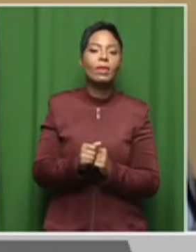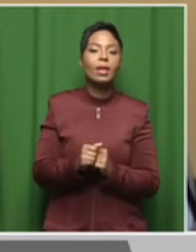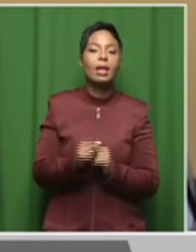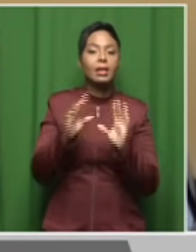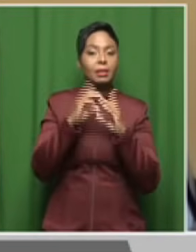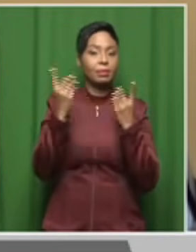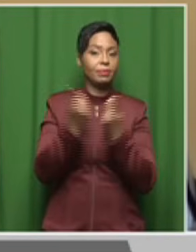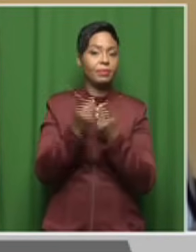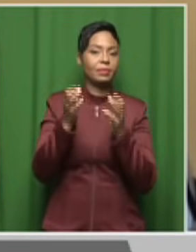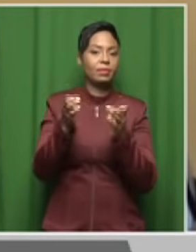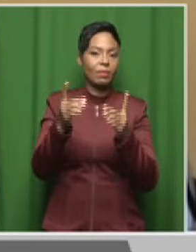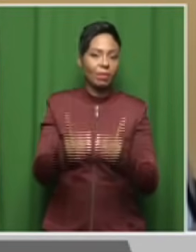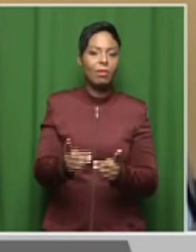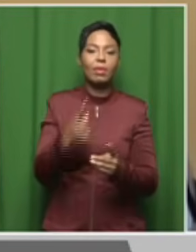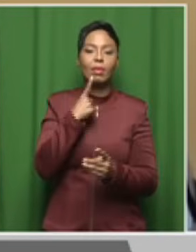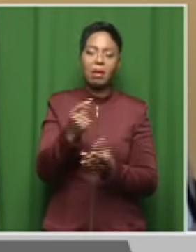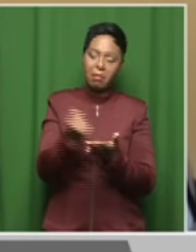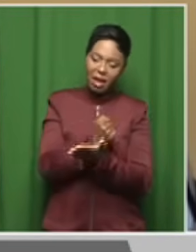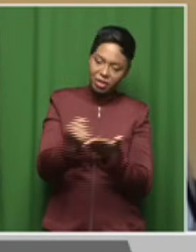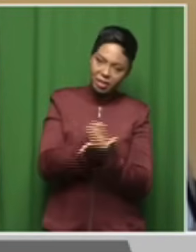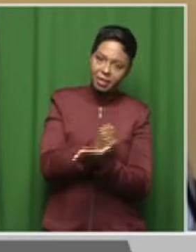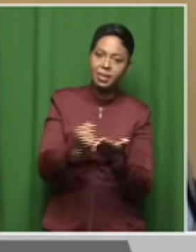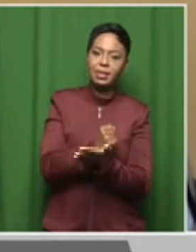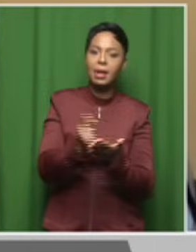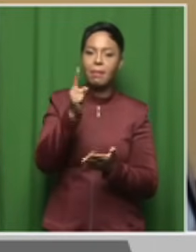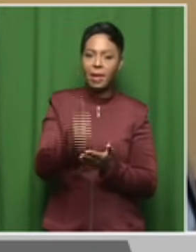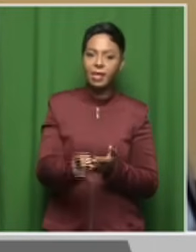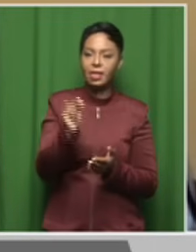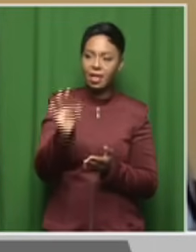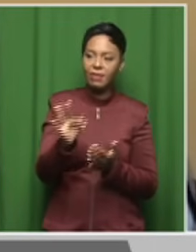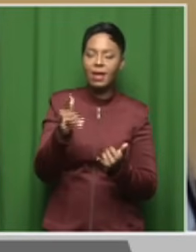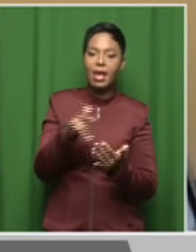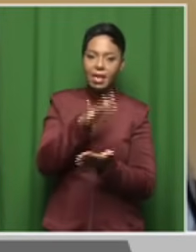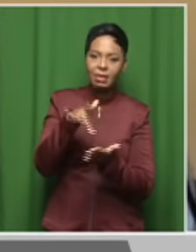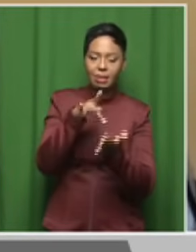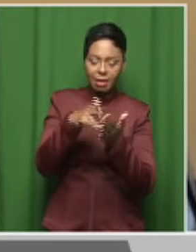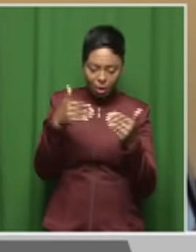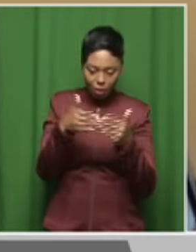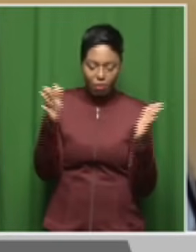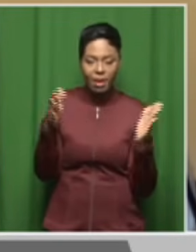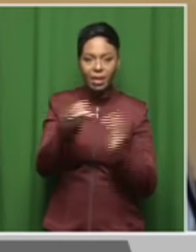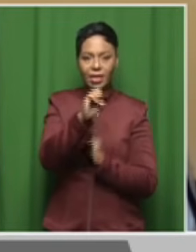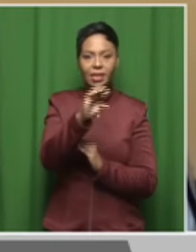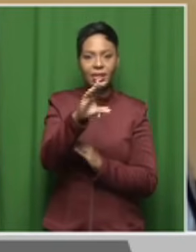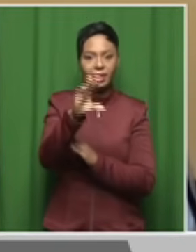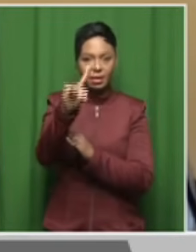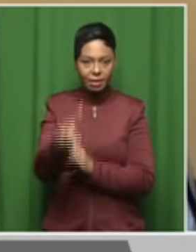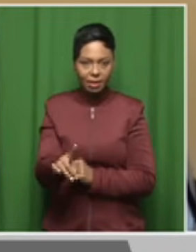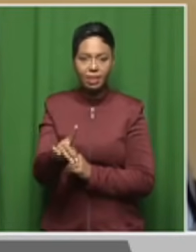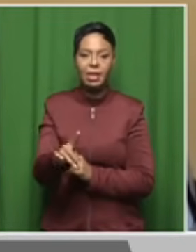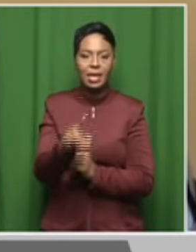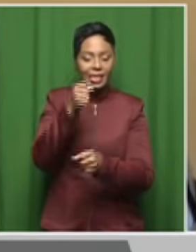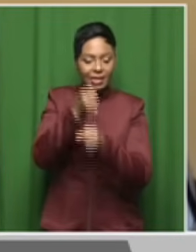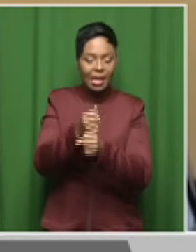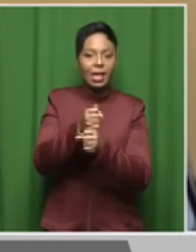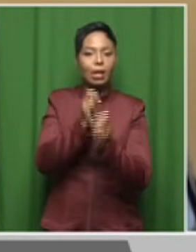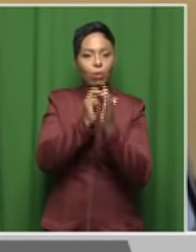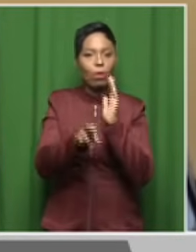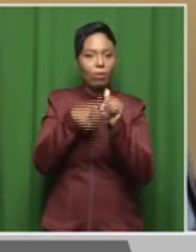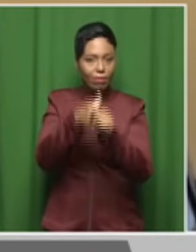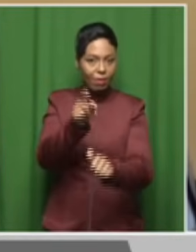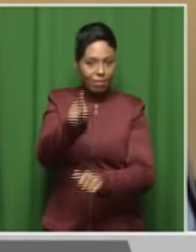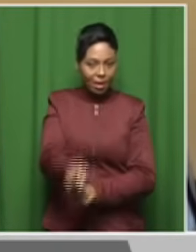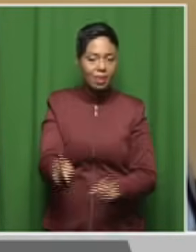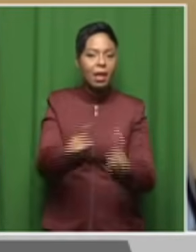this mass registration drive that aims to improve the standards that you spoke about. But of course, we saw this at